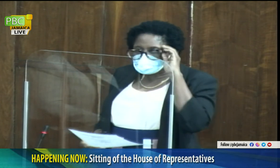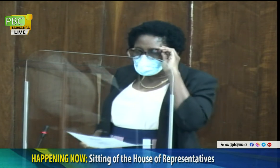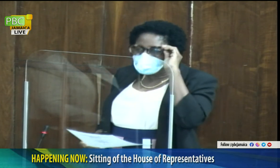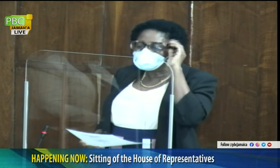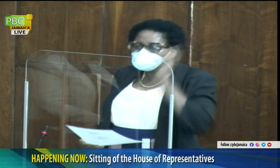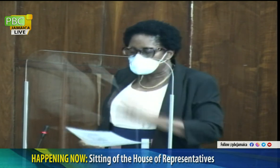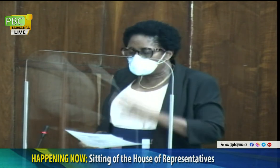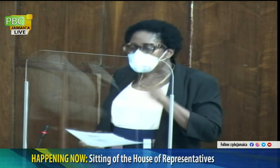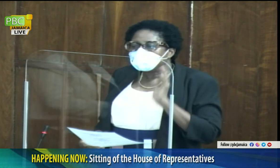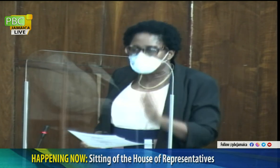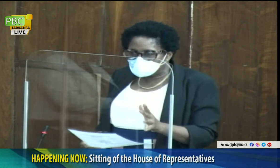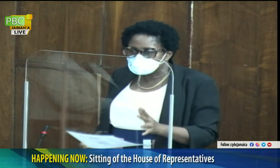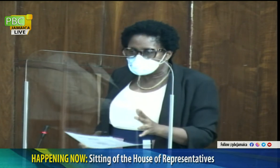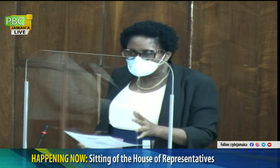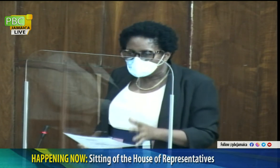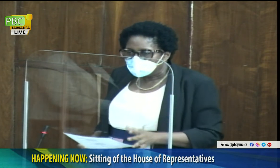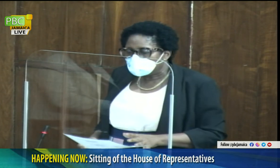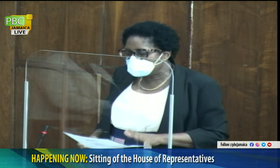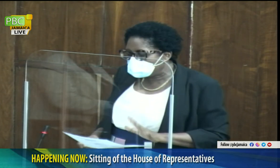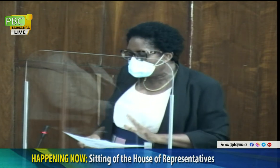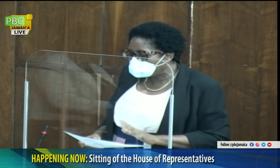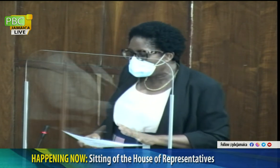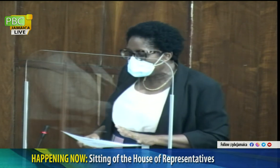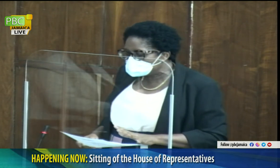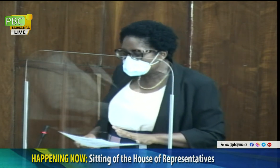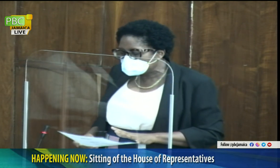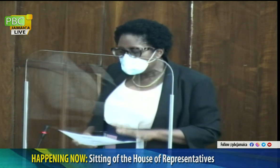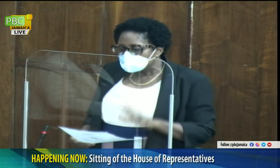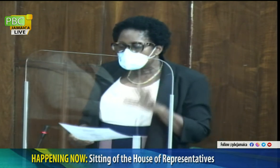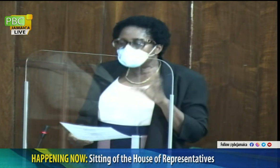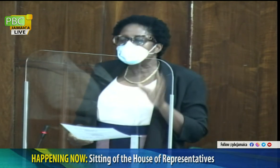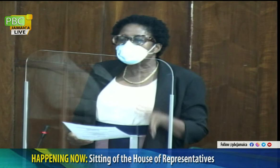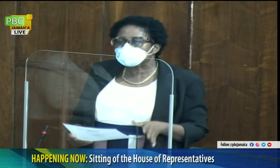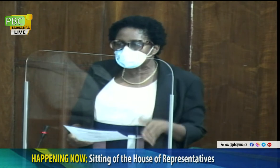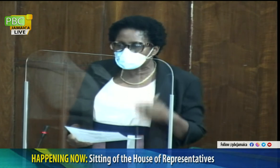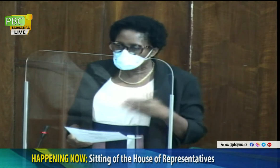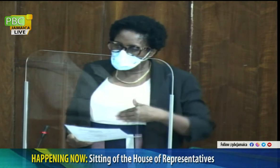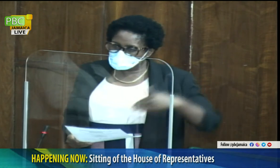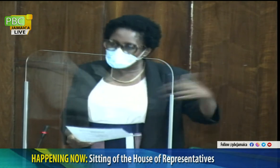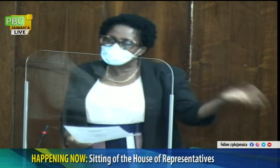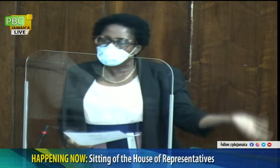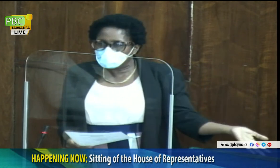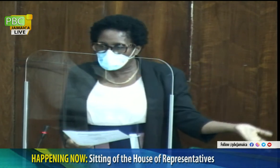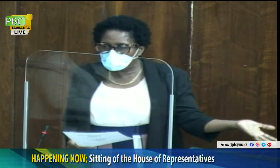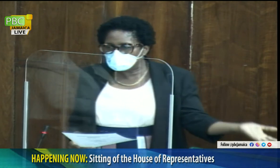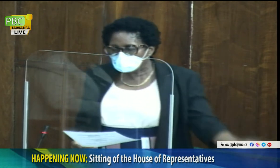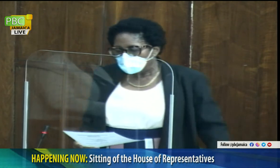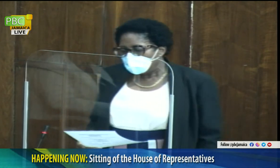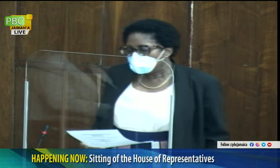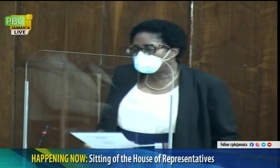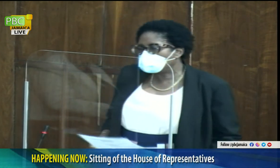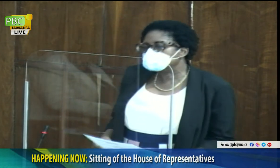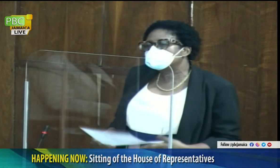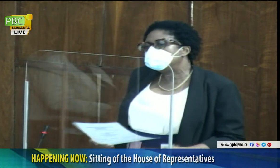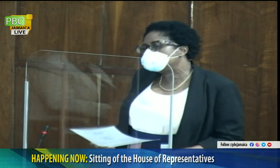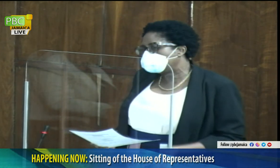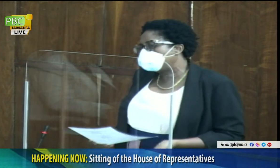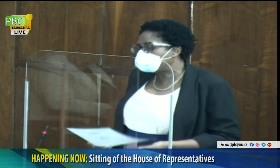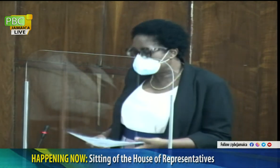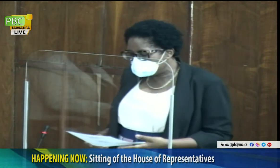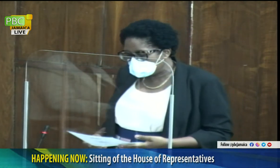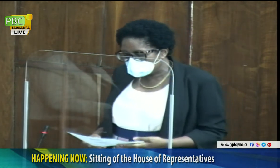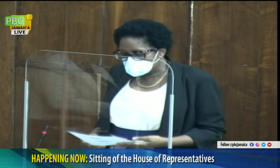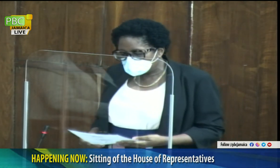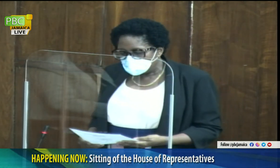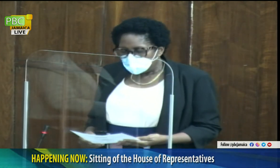did some additional advocacy and that there is some change in terms of the timeline for the submission of